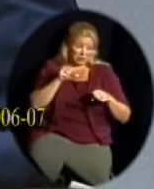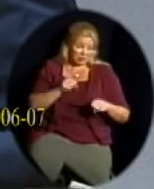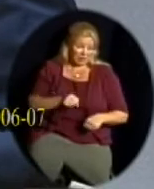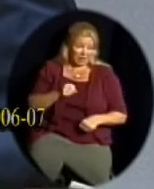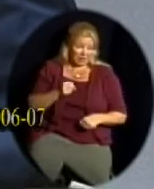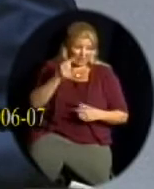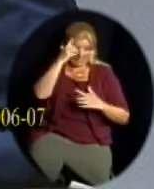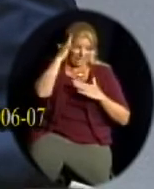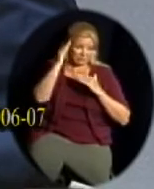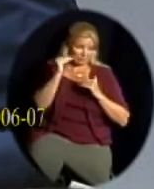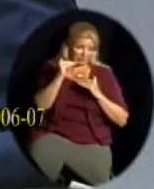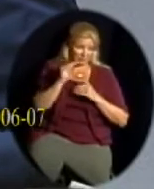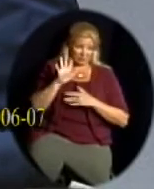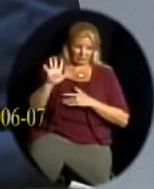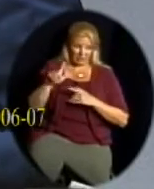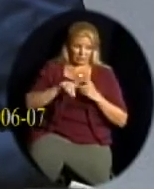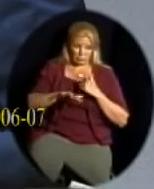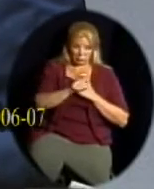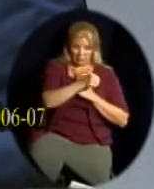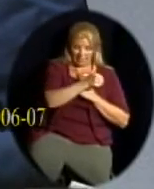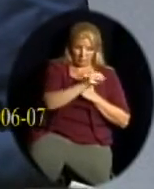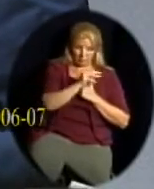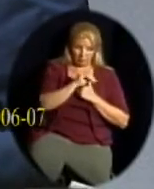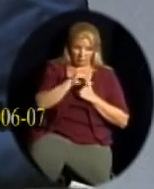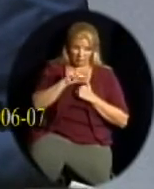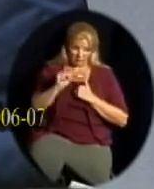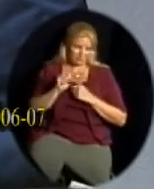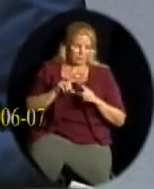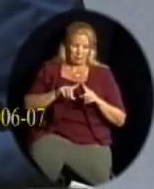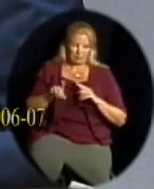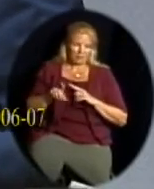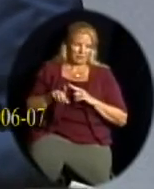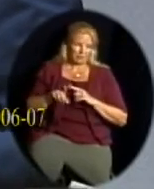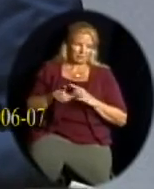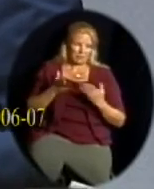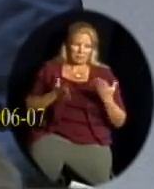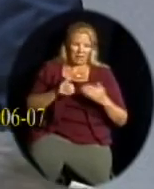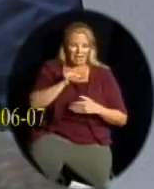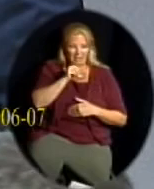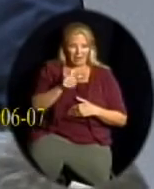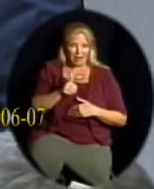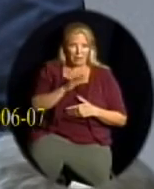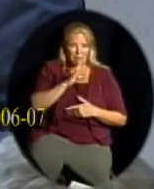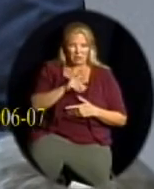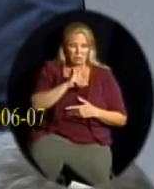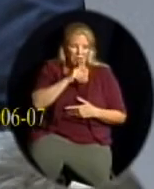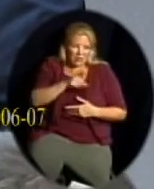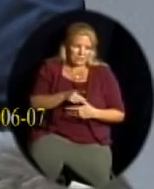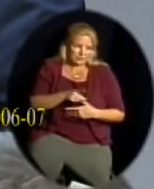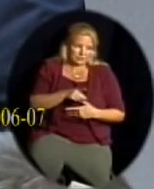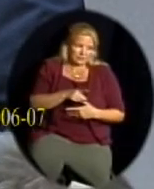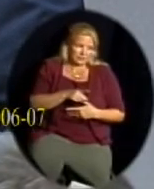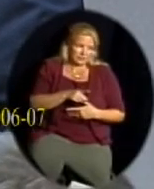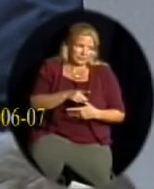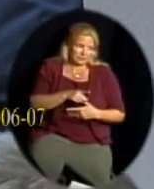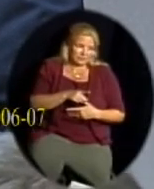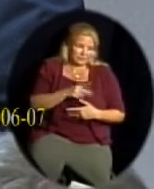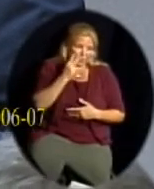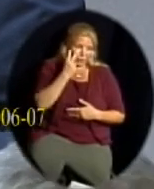not normally the reality, that the needs are going to be necessary the first year. And as we look at the